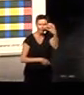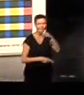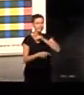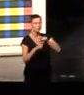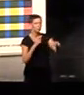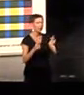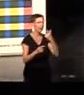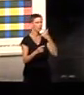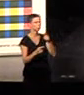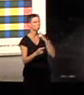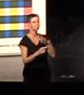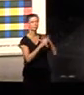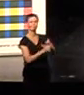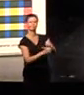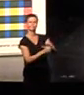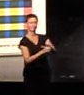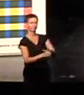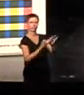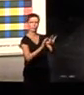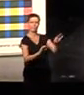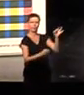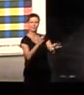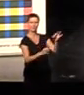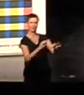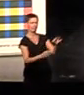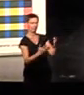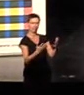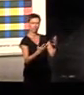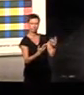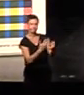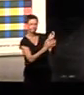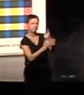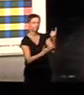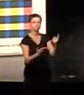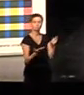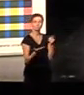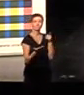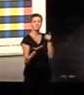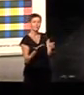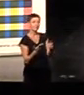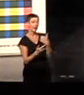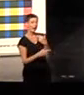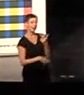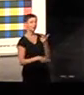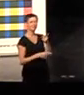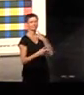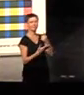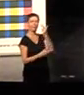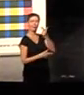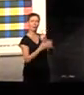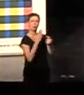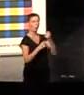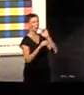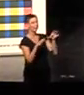silence dit koor voices en de koning of the guards is de domain of de i paid for by the